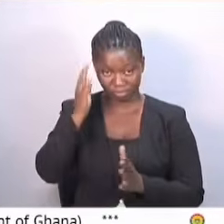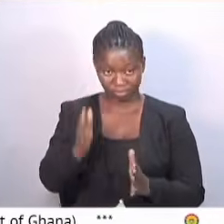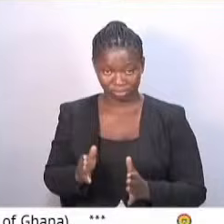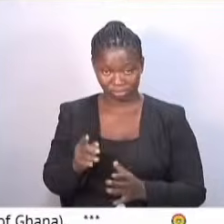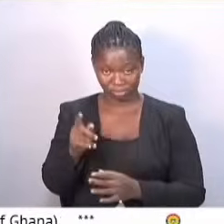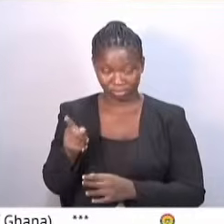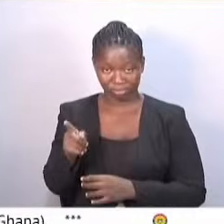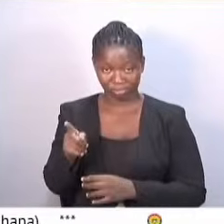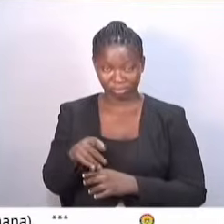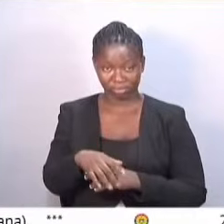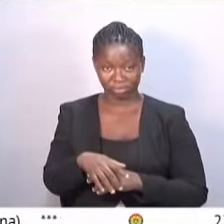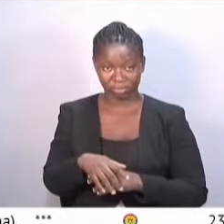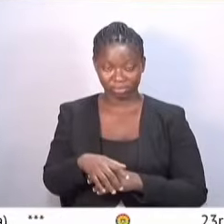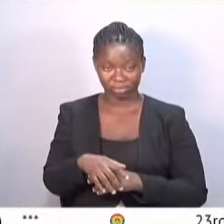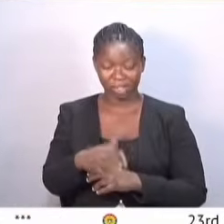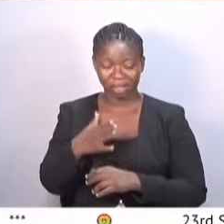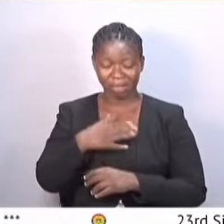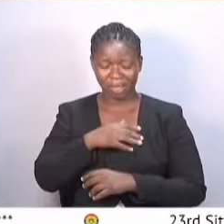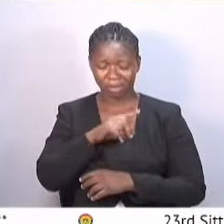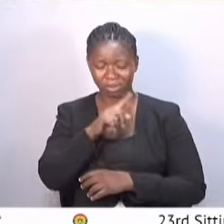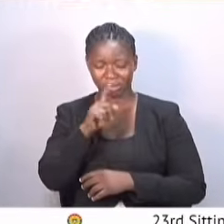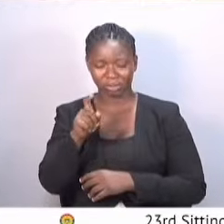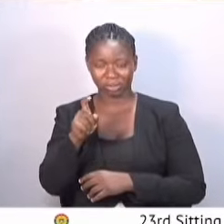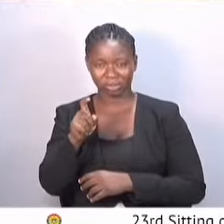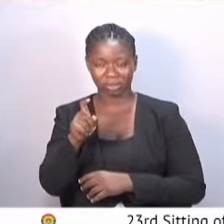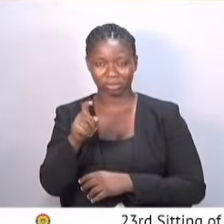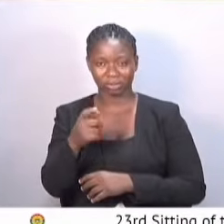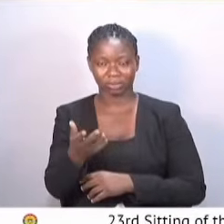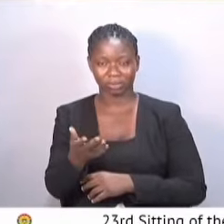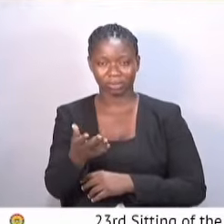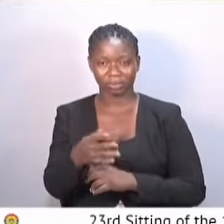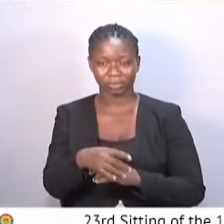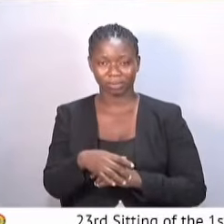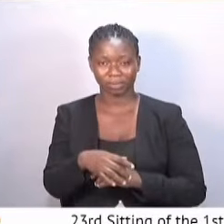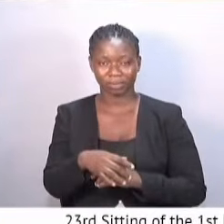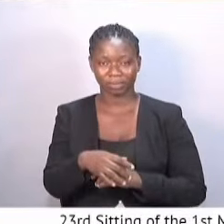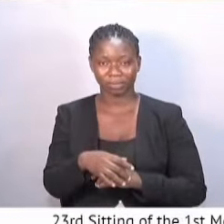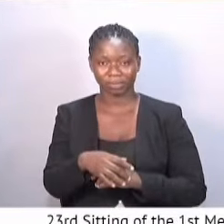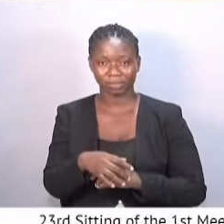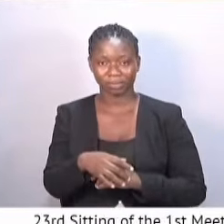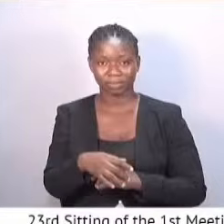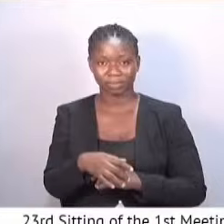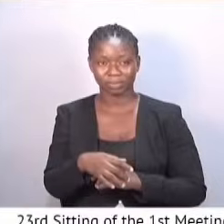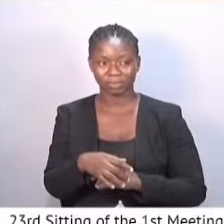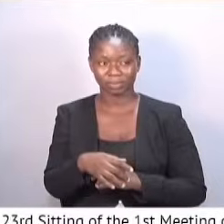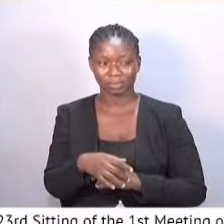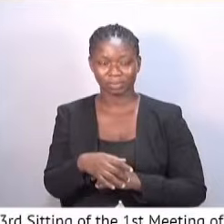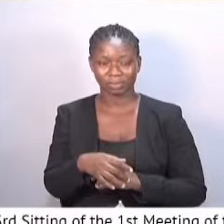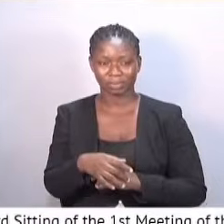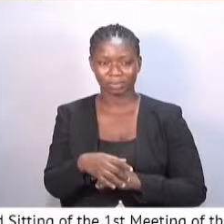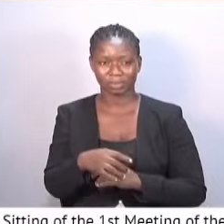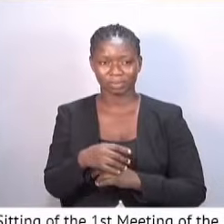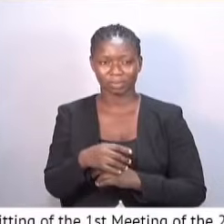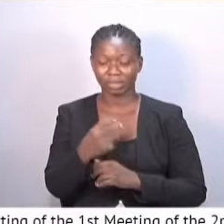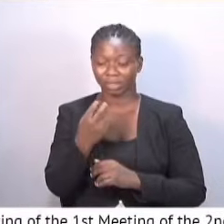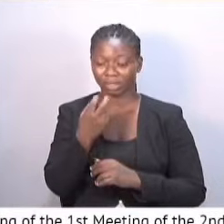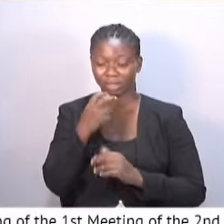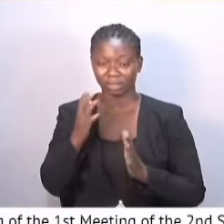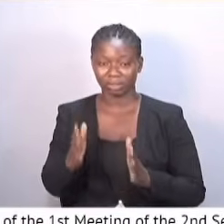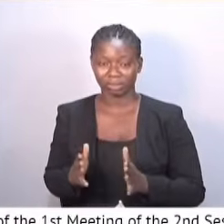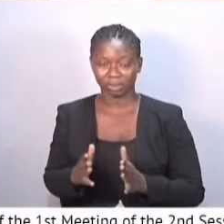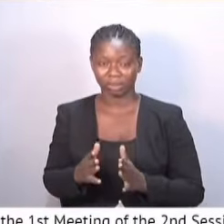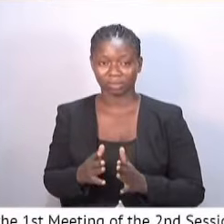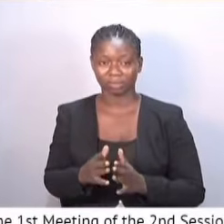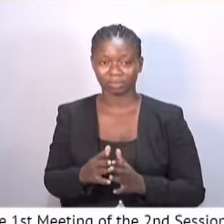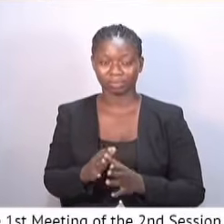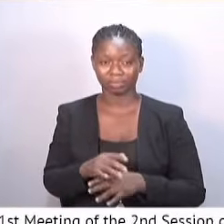the admissibility of my question. You see, Mr. Speaker, one after